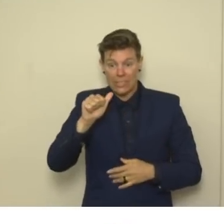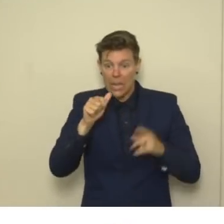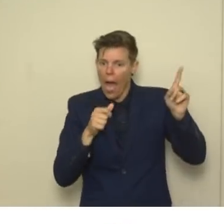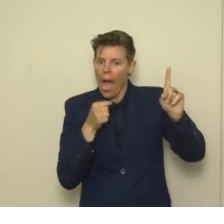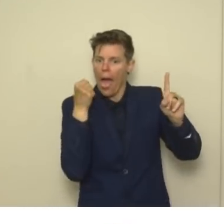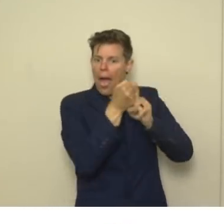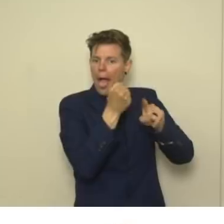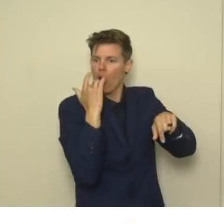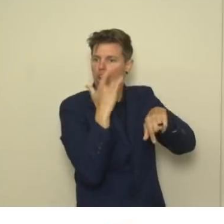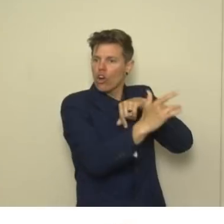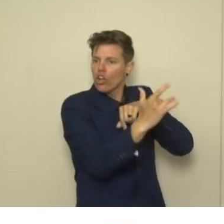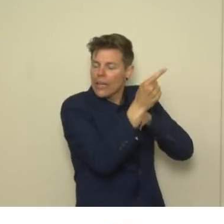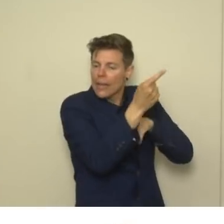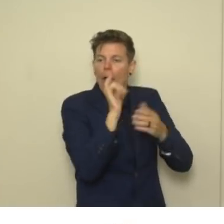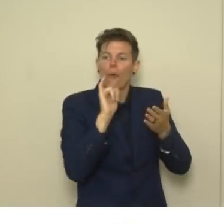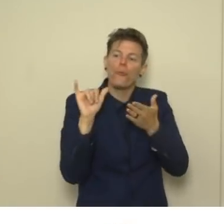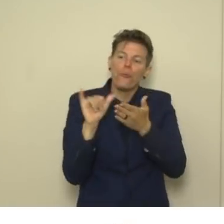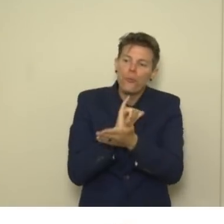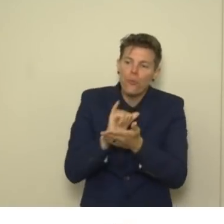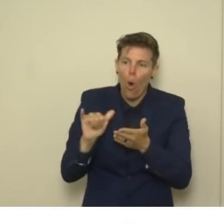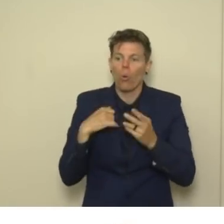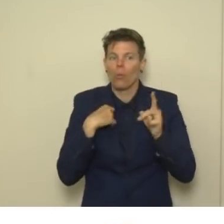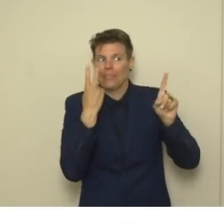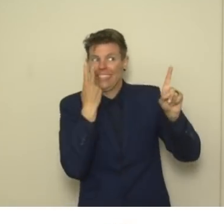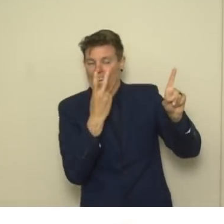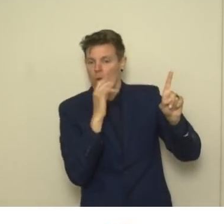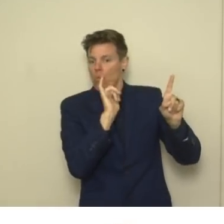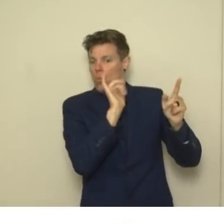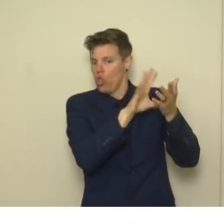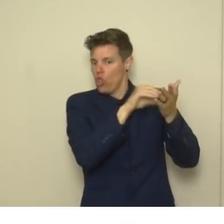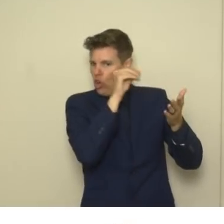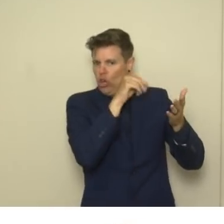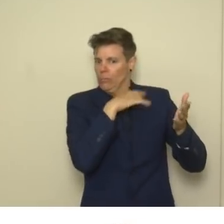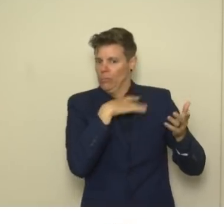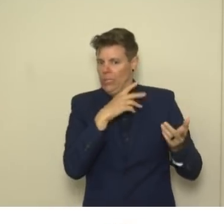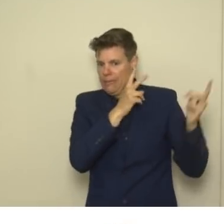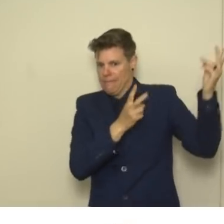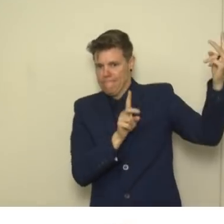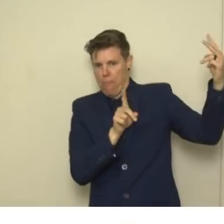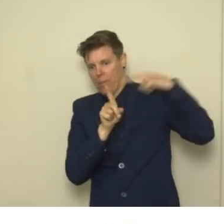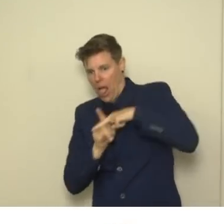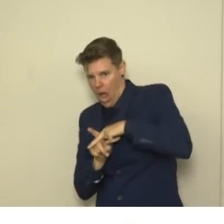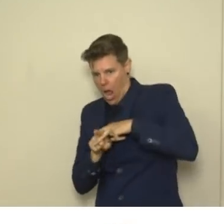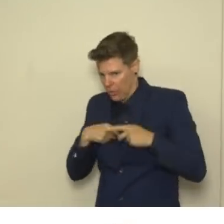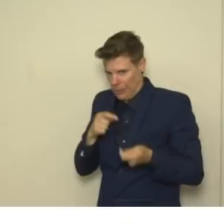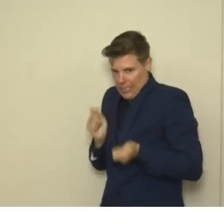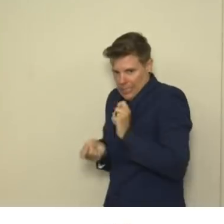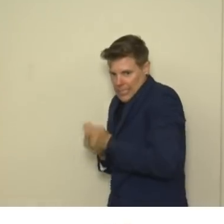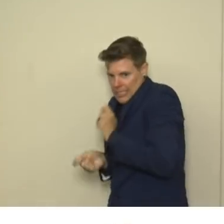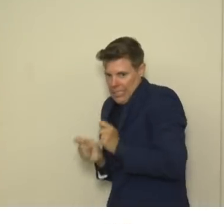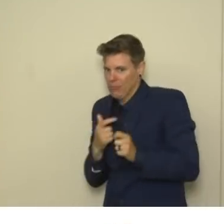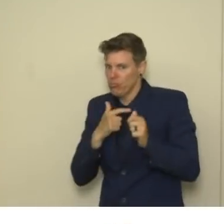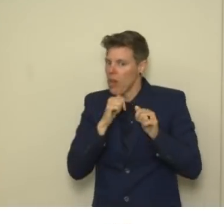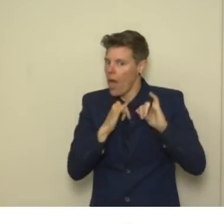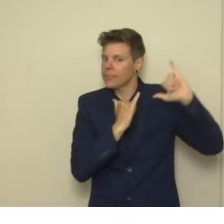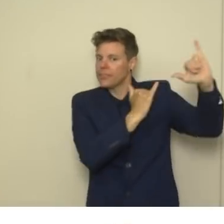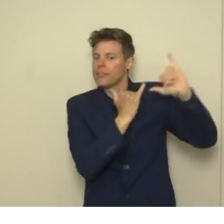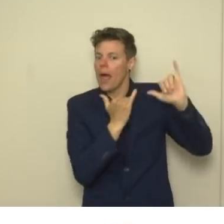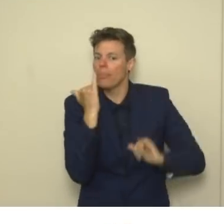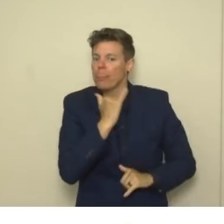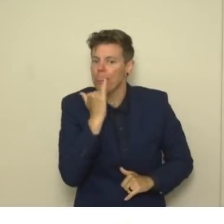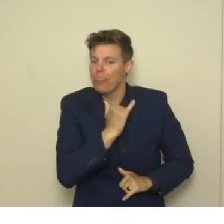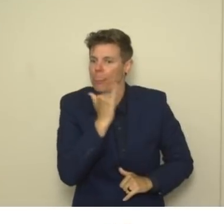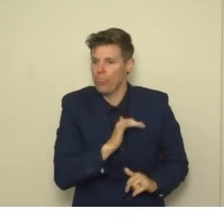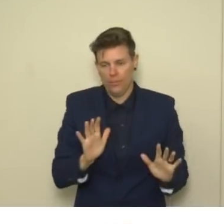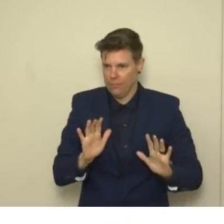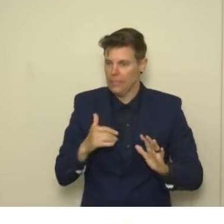what didn't work. That's useful to us. And states are also going to learn from each other. I predict, while I'm not the first